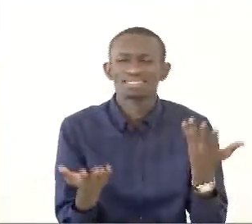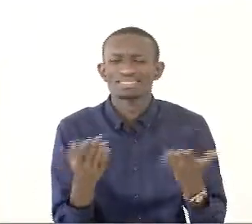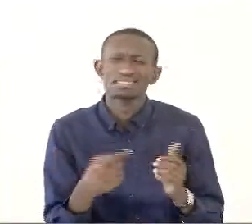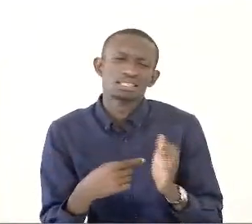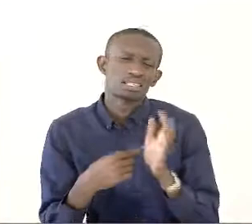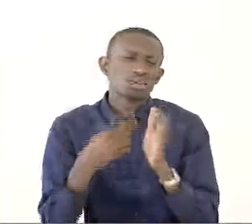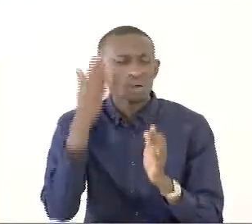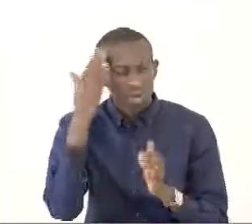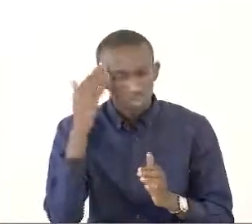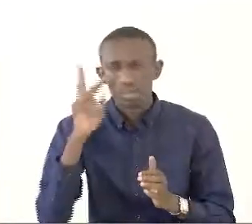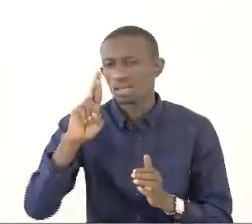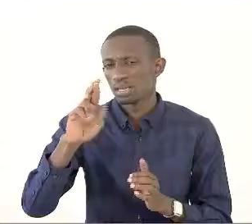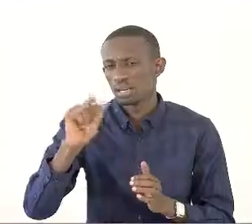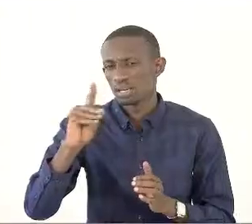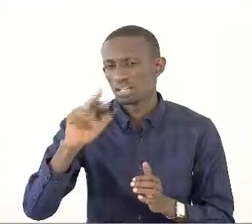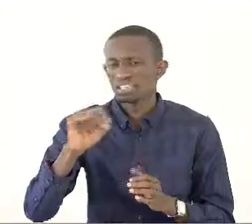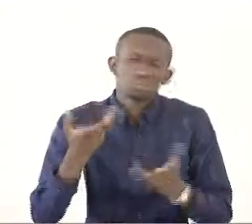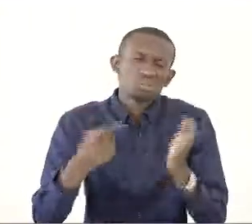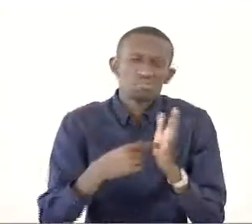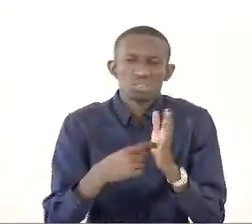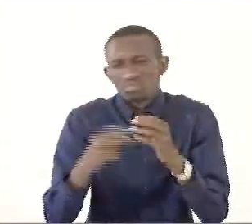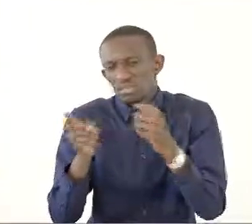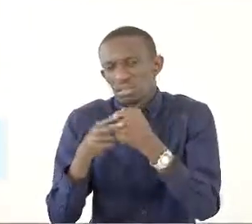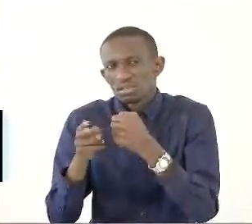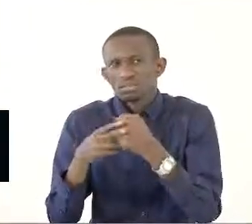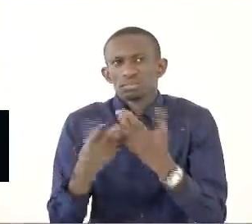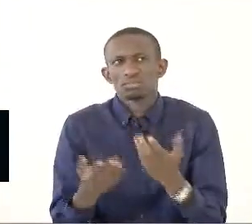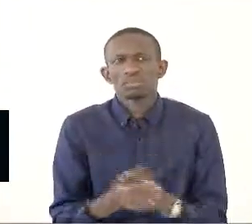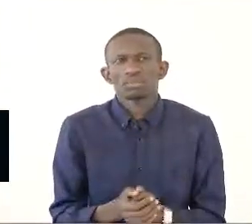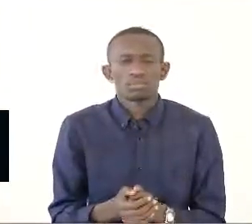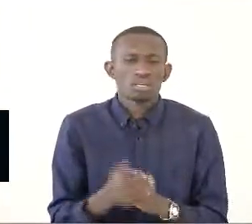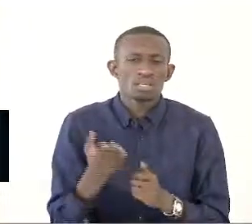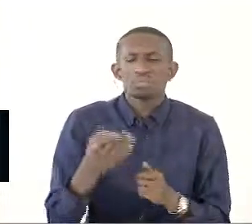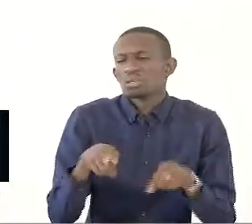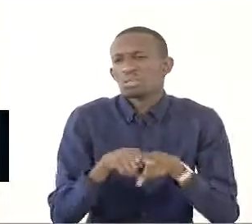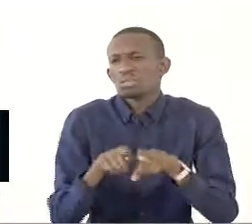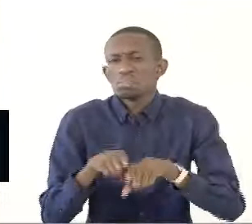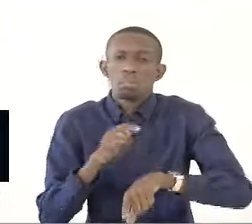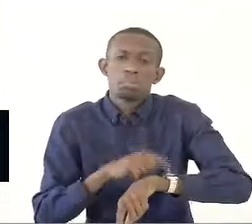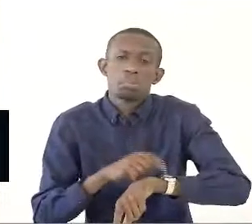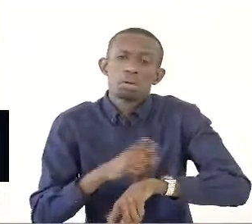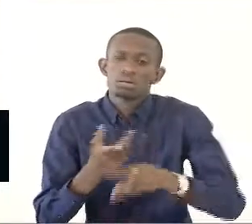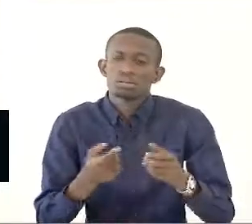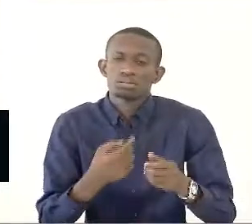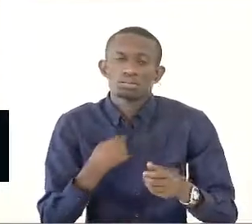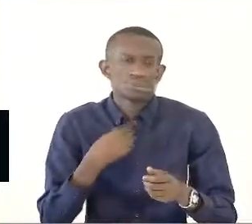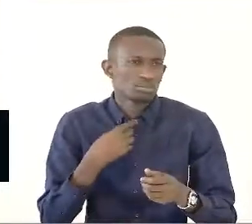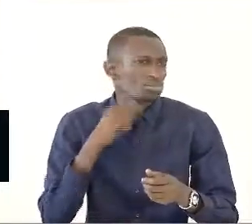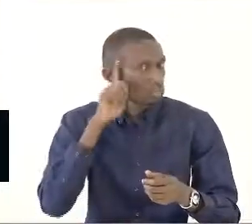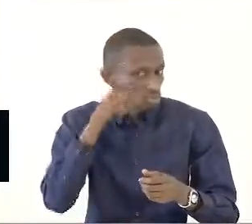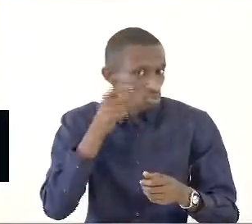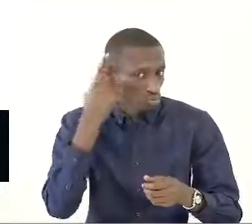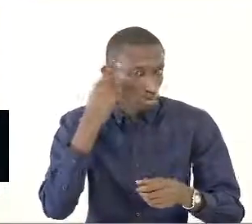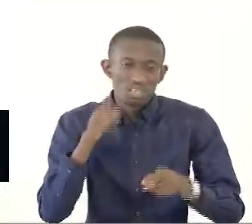This is, let's say, 7, and then when you, it is a kind of watch. I hope you understand that, a kind of